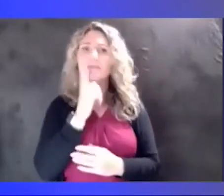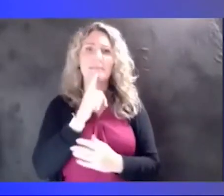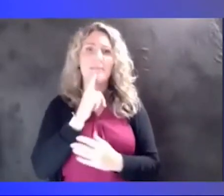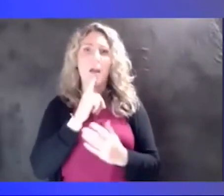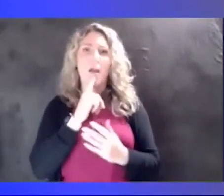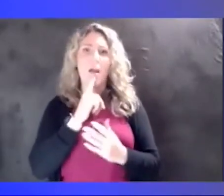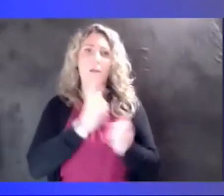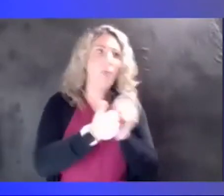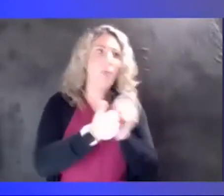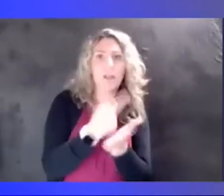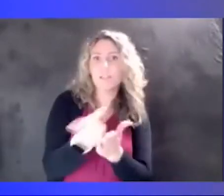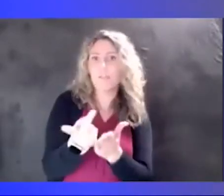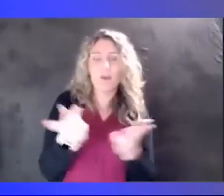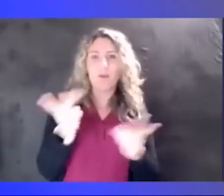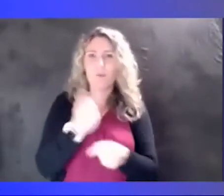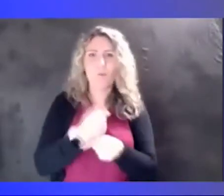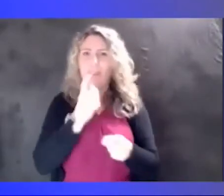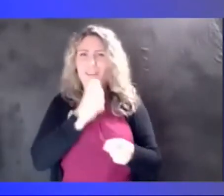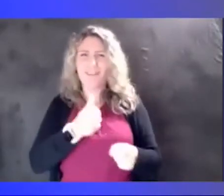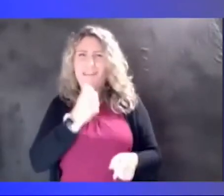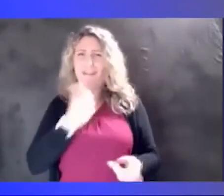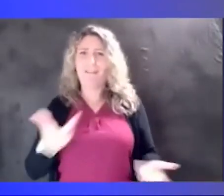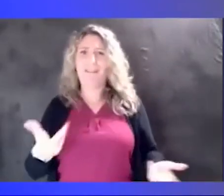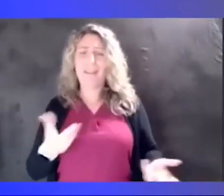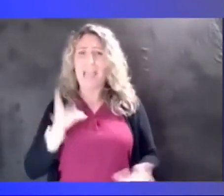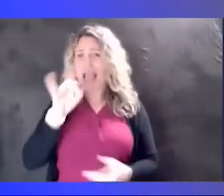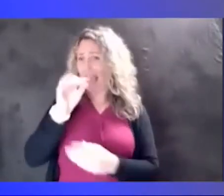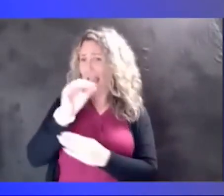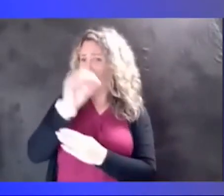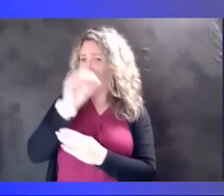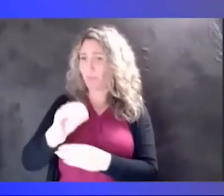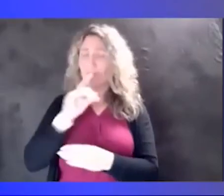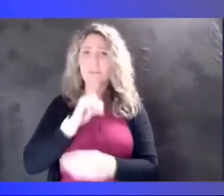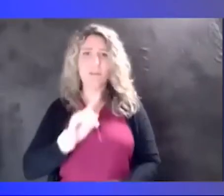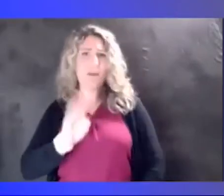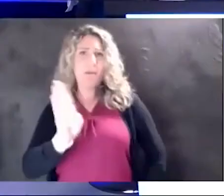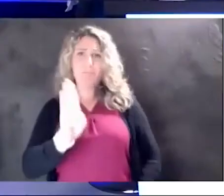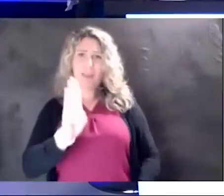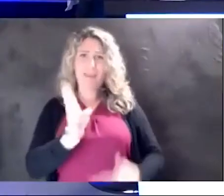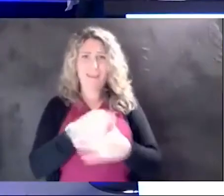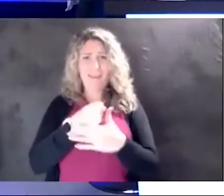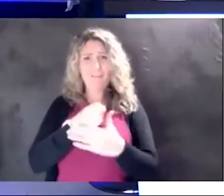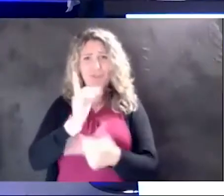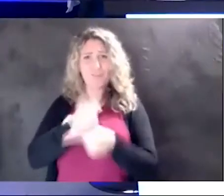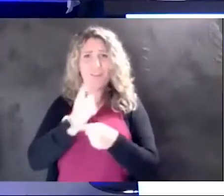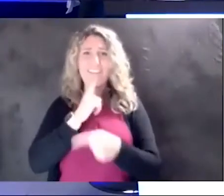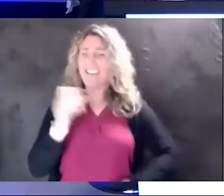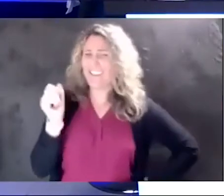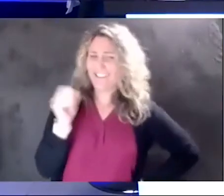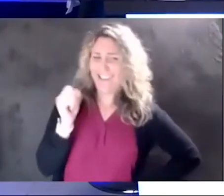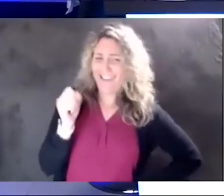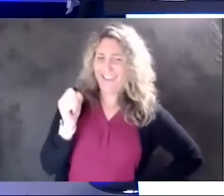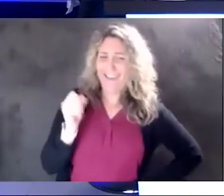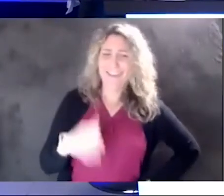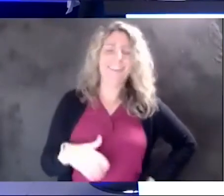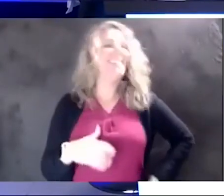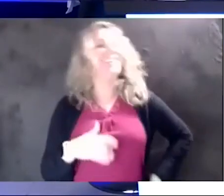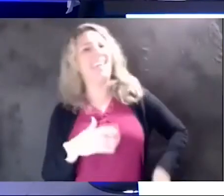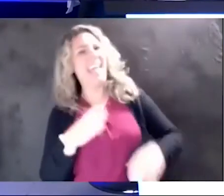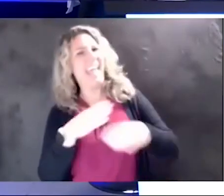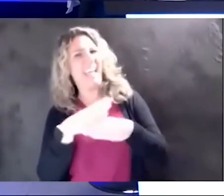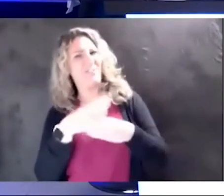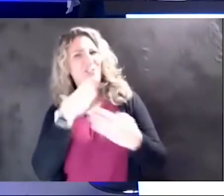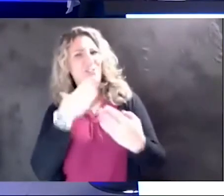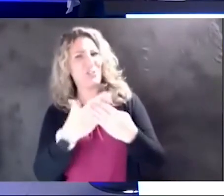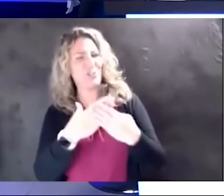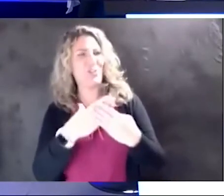Mm-hmm. It's not pass fail. 80% is okay. B average is all right. Average is good. Yeah. When it comes to certain things, average. When it comes